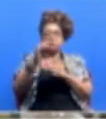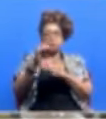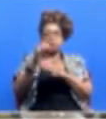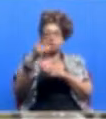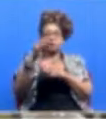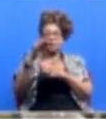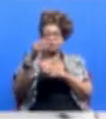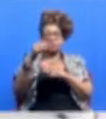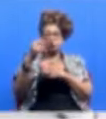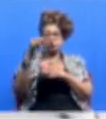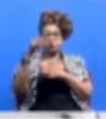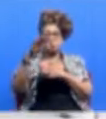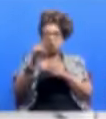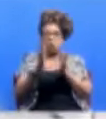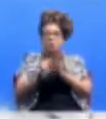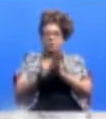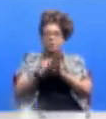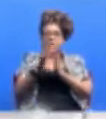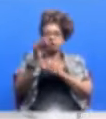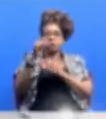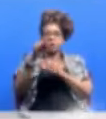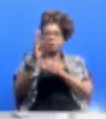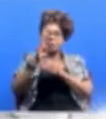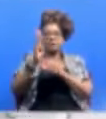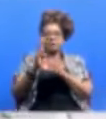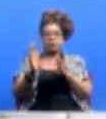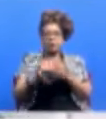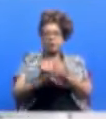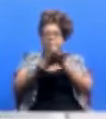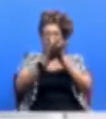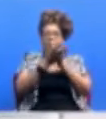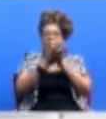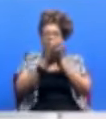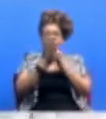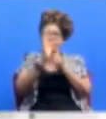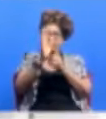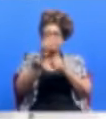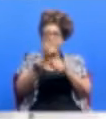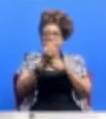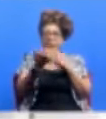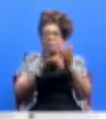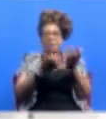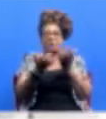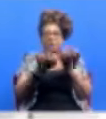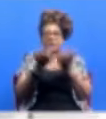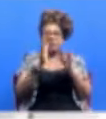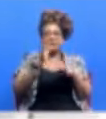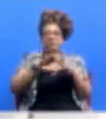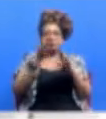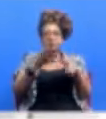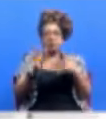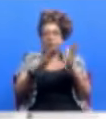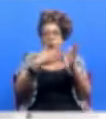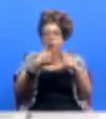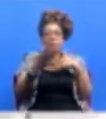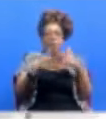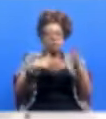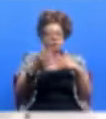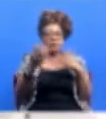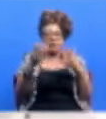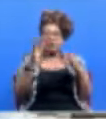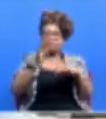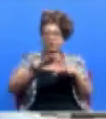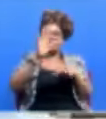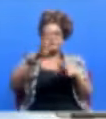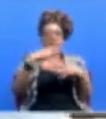with solar-powered batteries to help Smokies and Mayai vendors conduct their business effectively without jeopardizing their health. I've